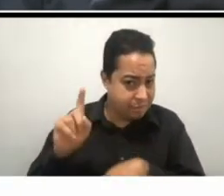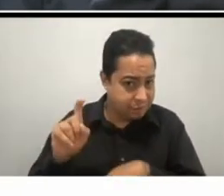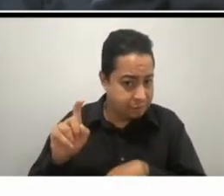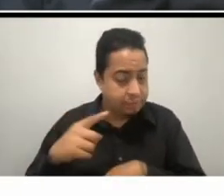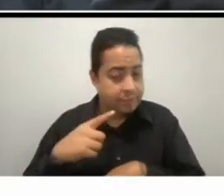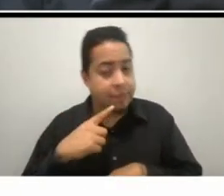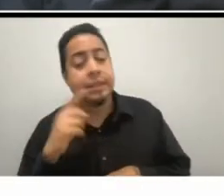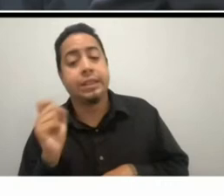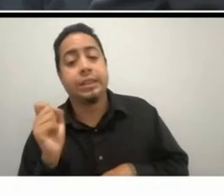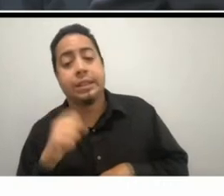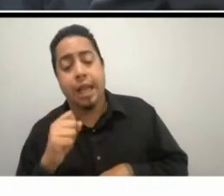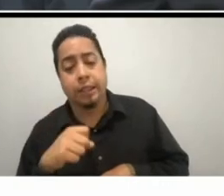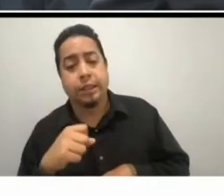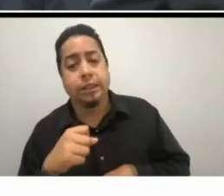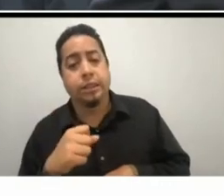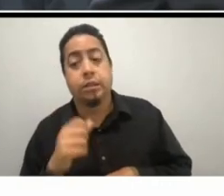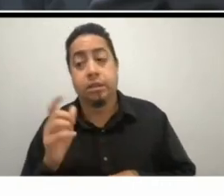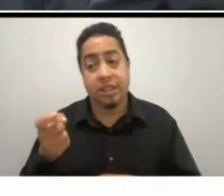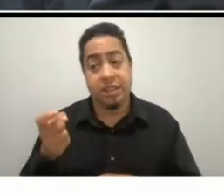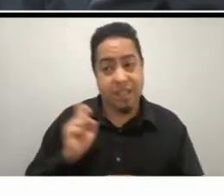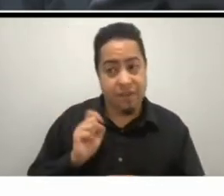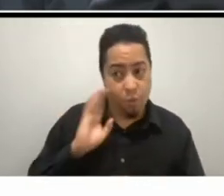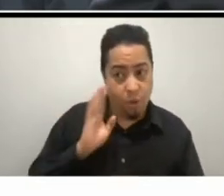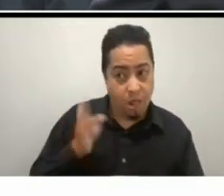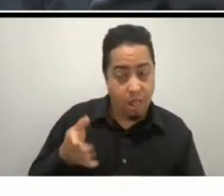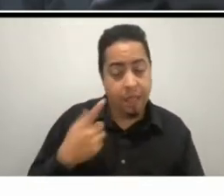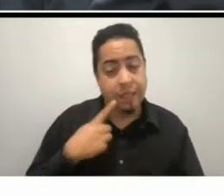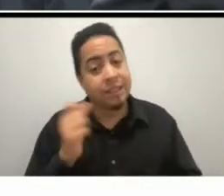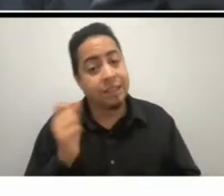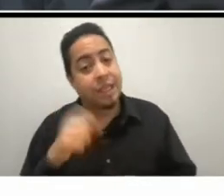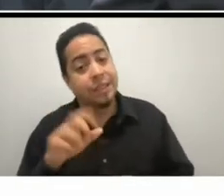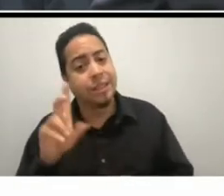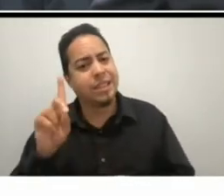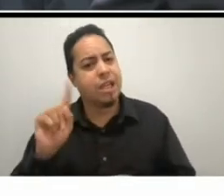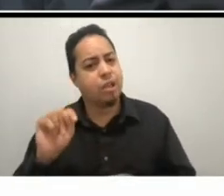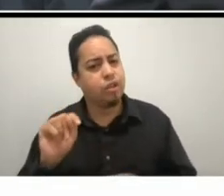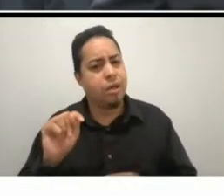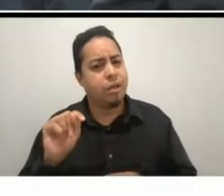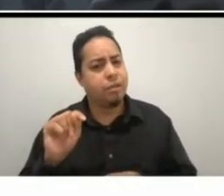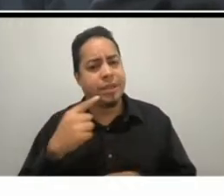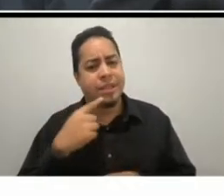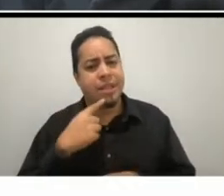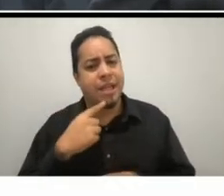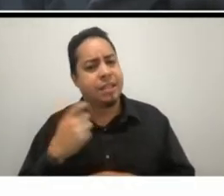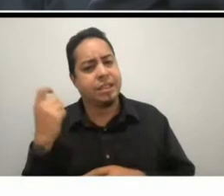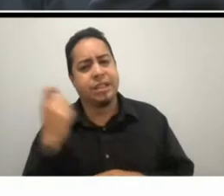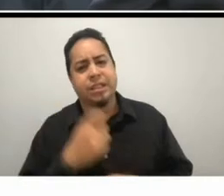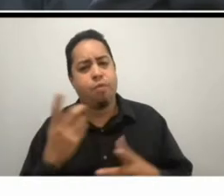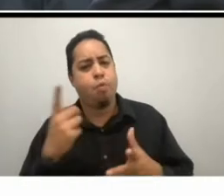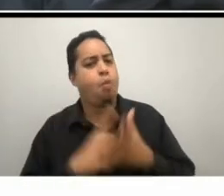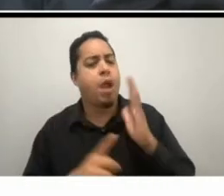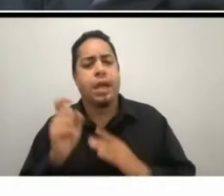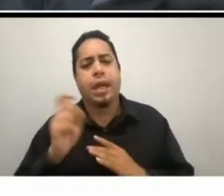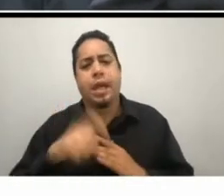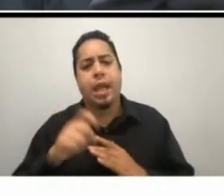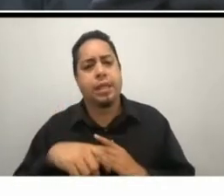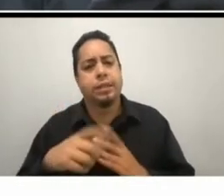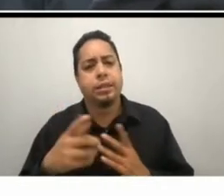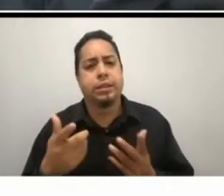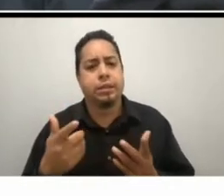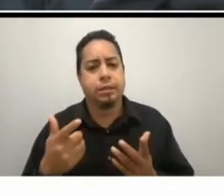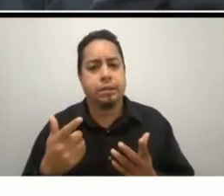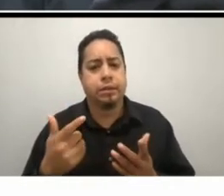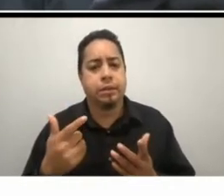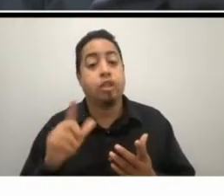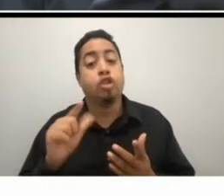me? Yes. The president interrupted and said, give the man what he needs, Rudy. He said, I will. And